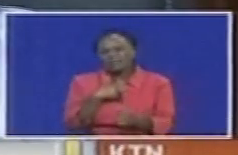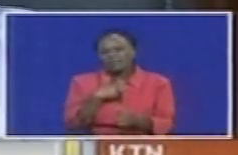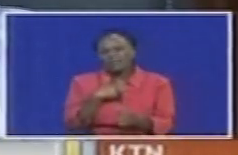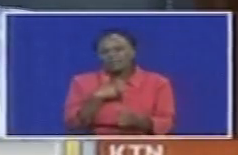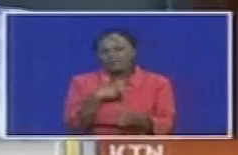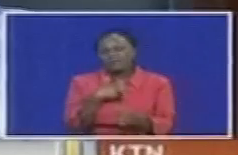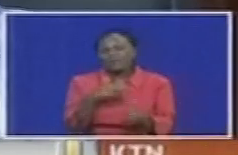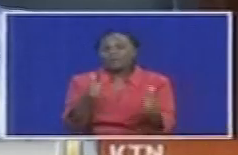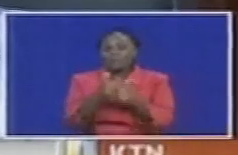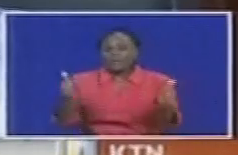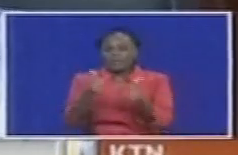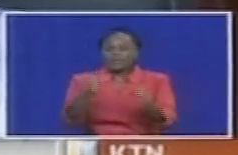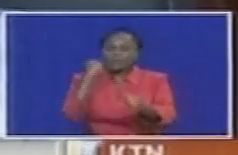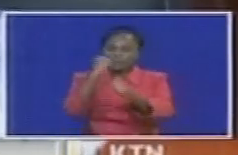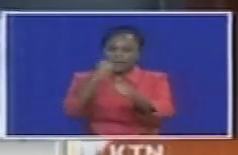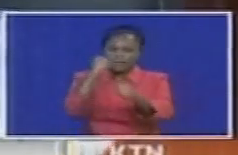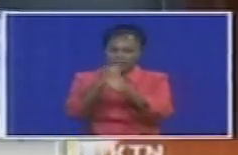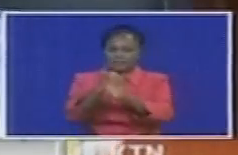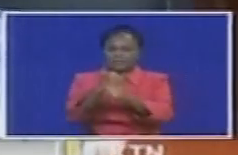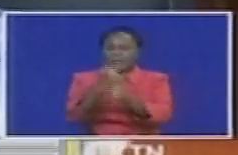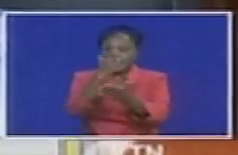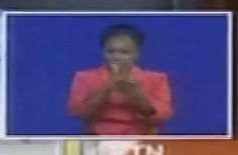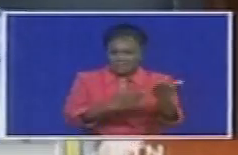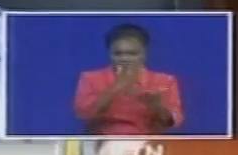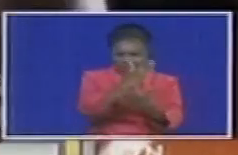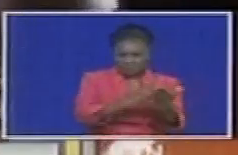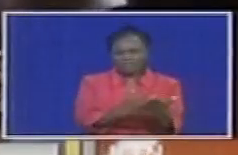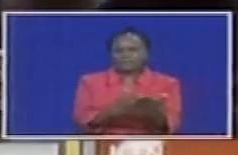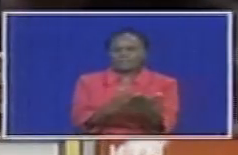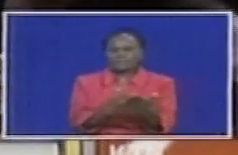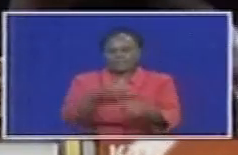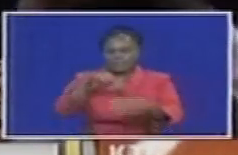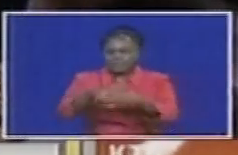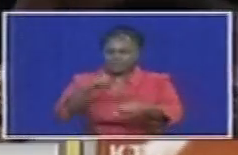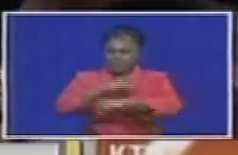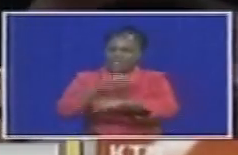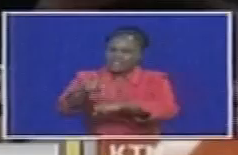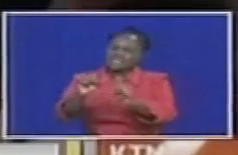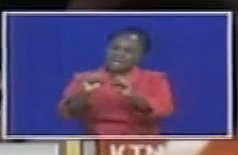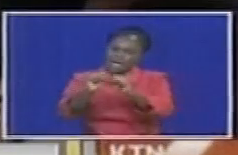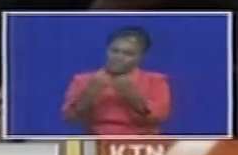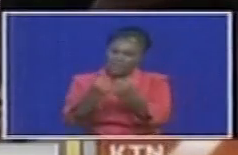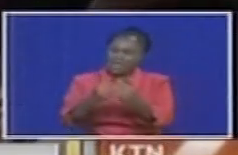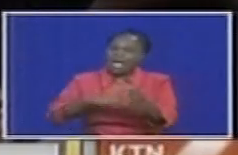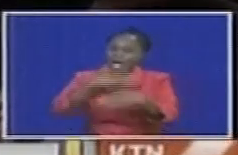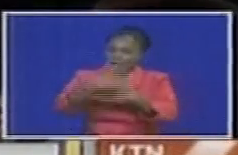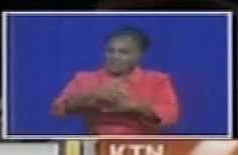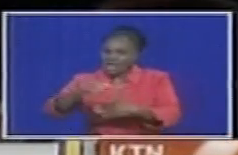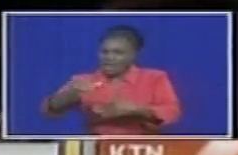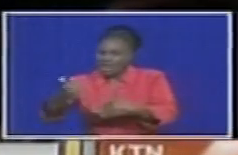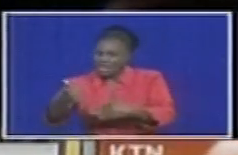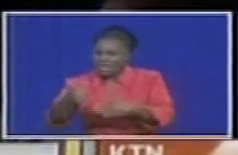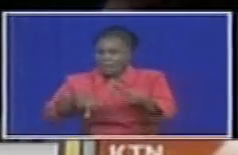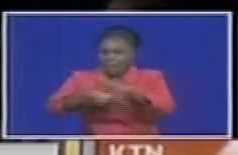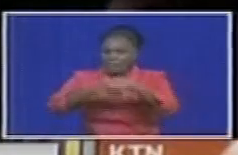are well-coordinated counseling departments in schools. Kisa hicho kinajiri baada ya mwalimu mkuu wa shule ya msingi Roka